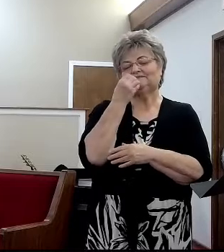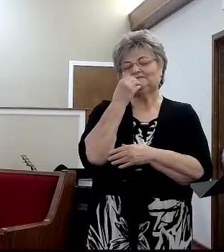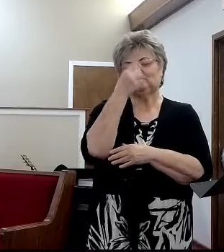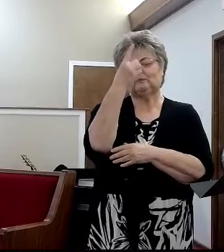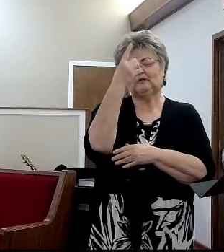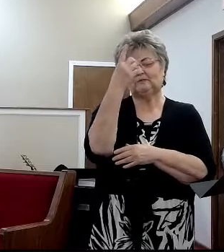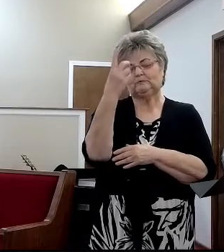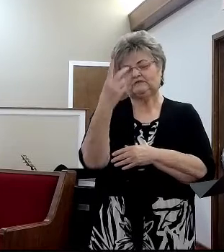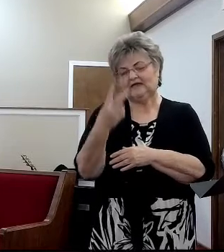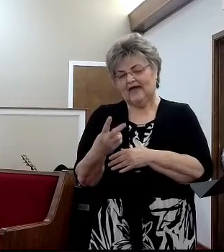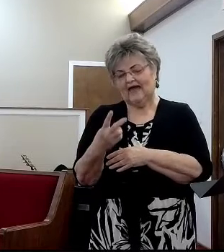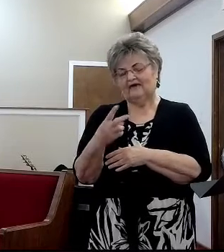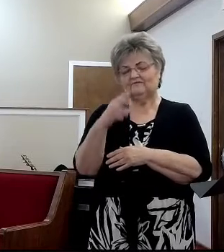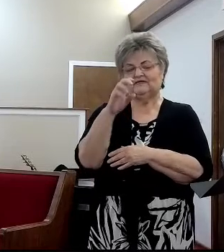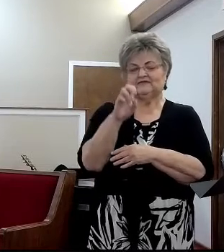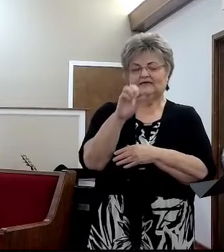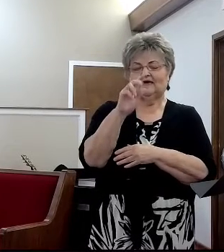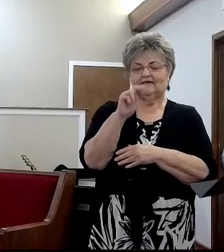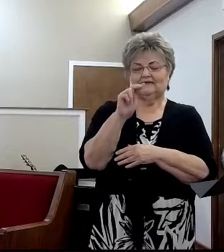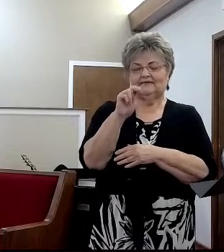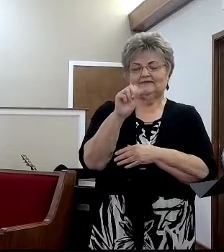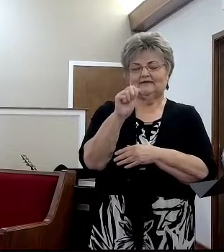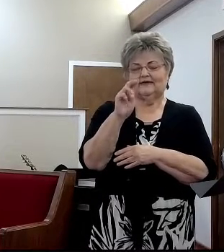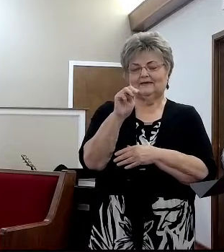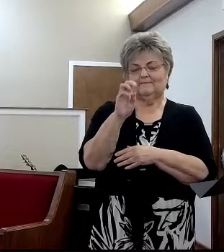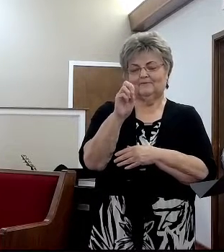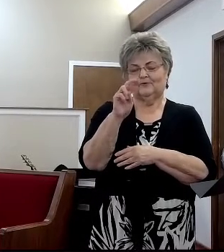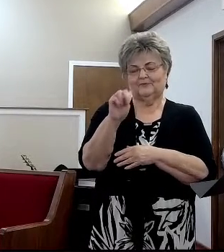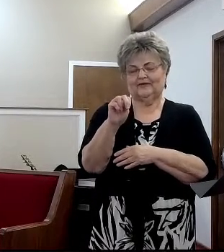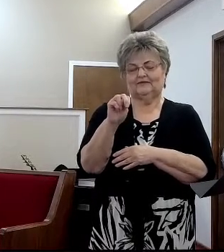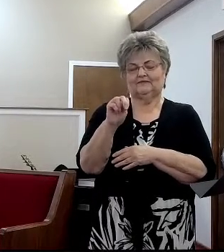thing for breakfast, but it sure was delicious at the time.